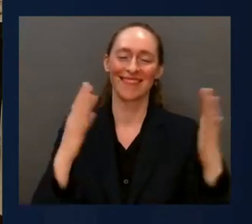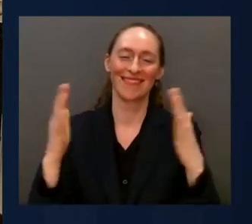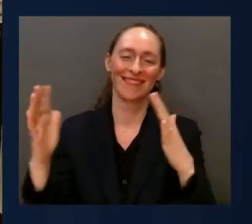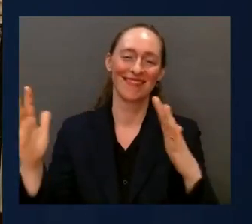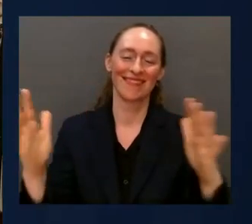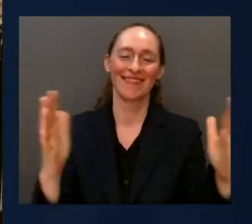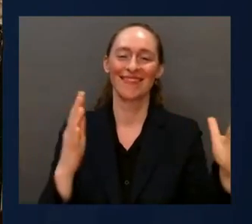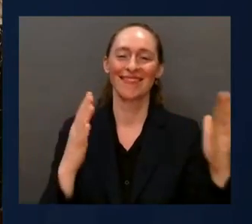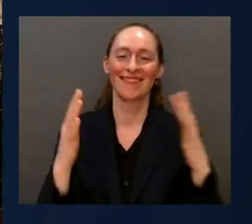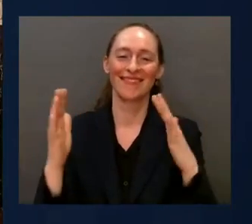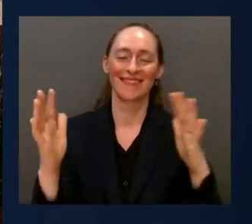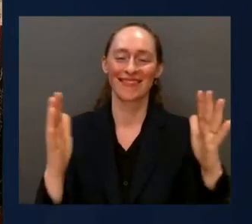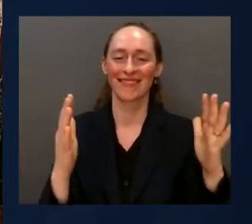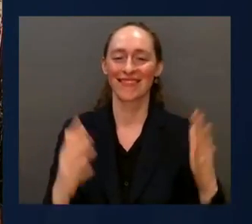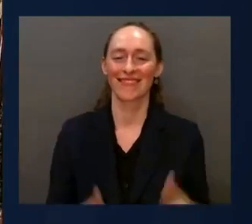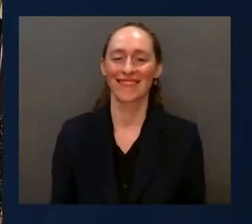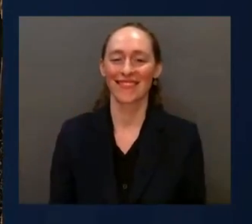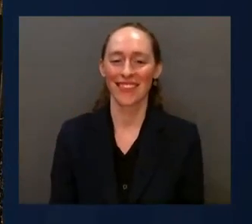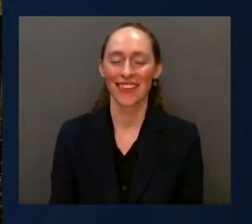Mr. Speaker.